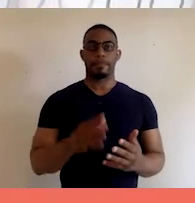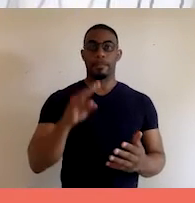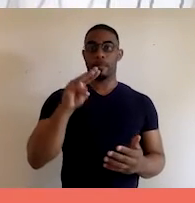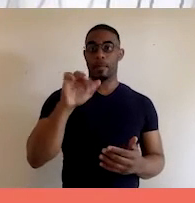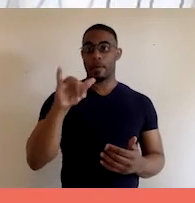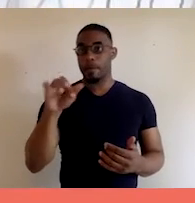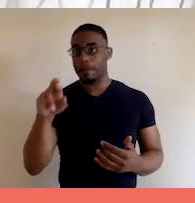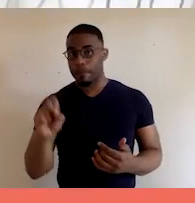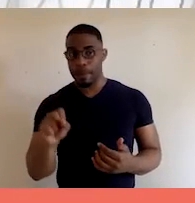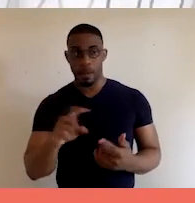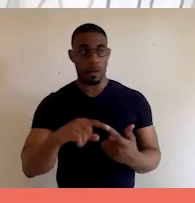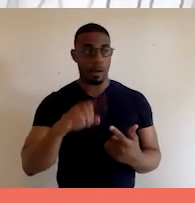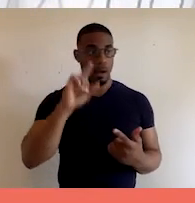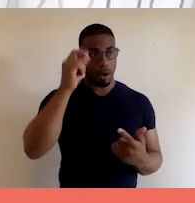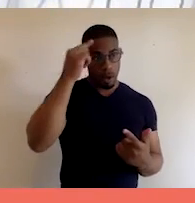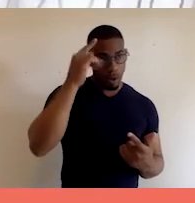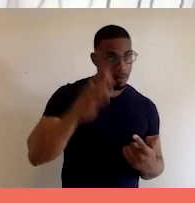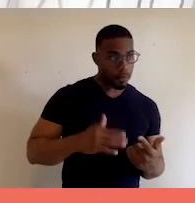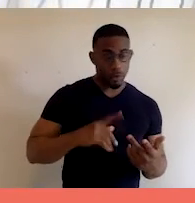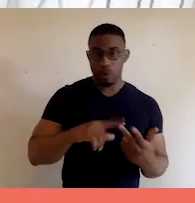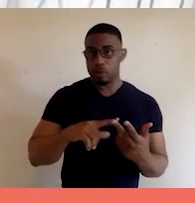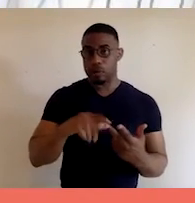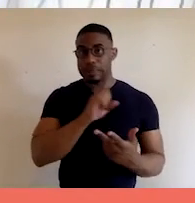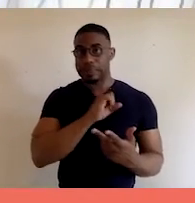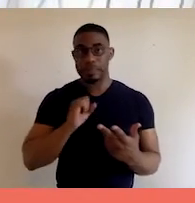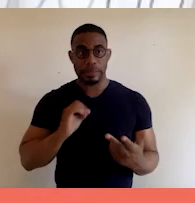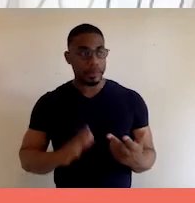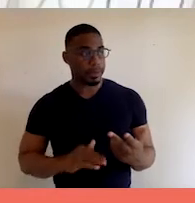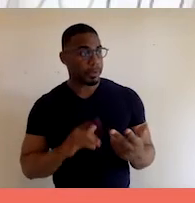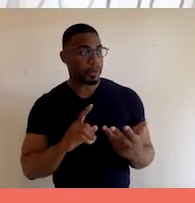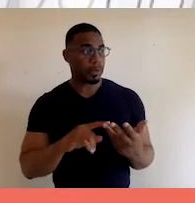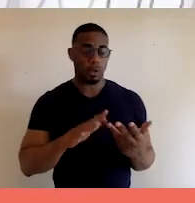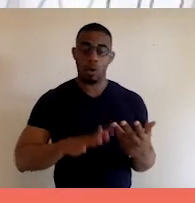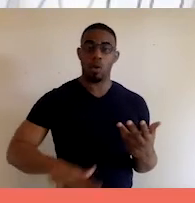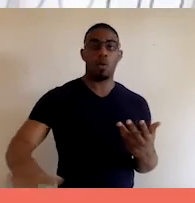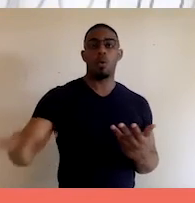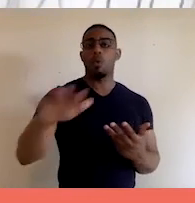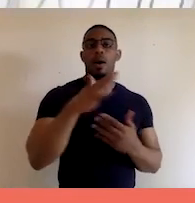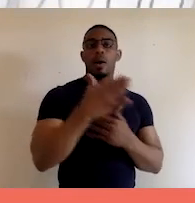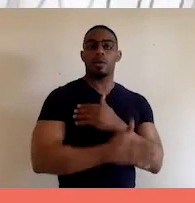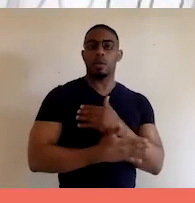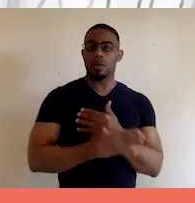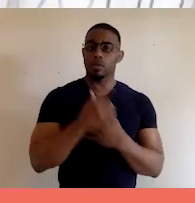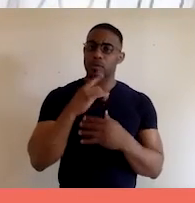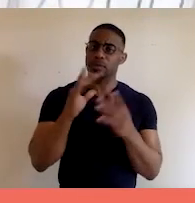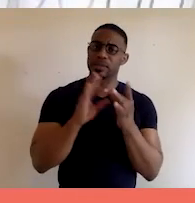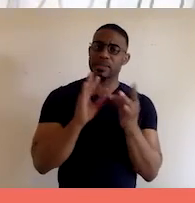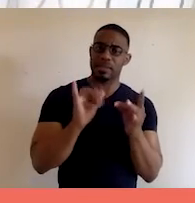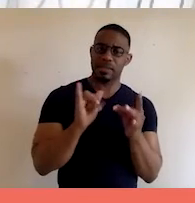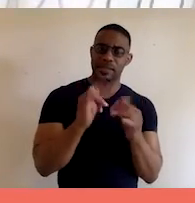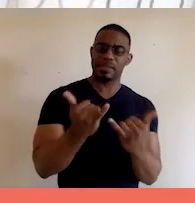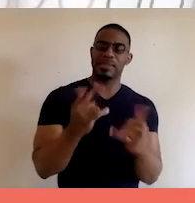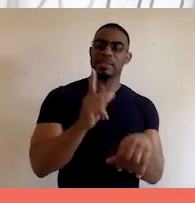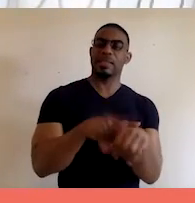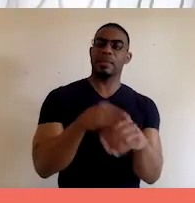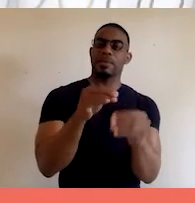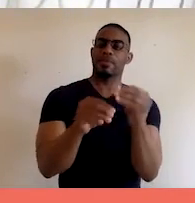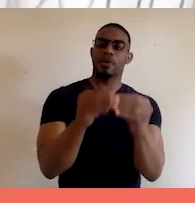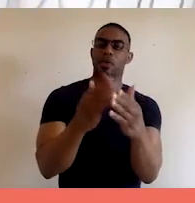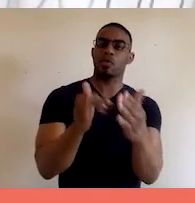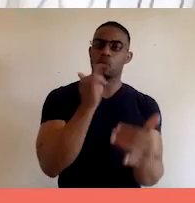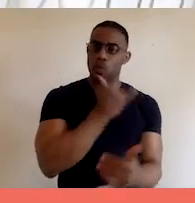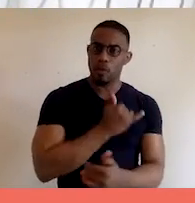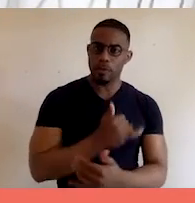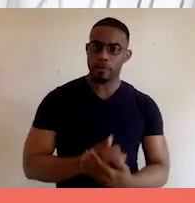mayors and governors and senators around the country are saying that it's time to fix what's